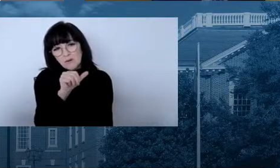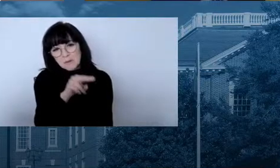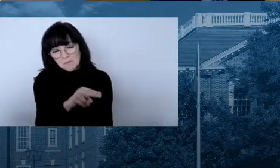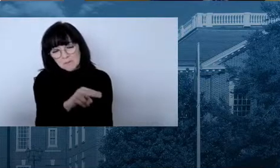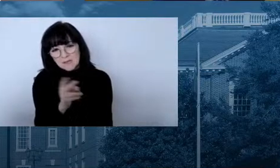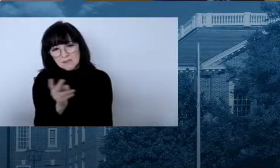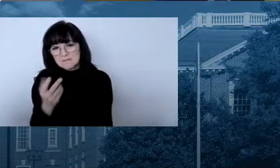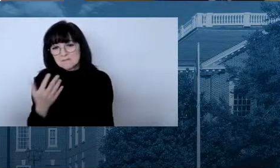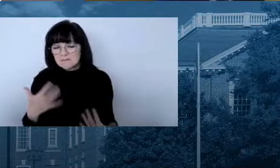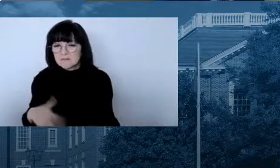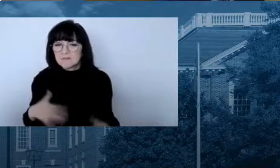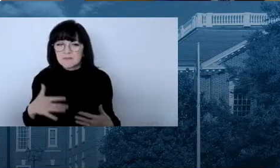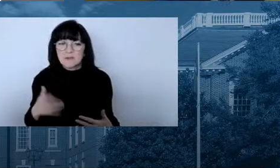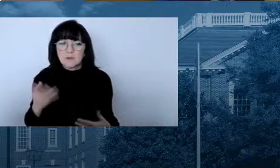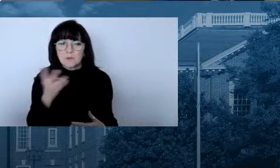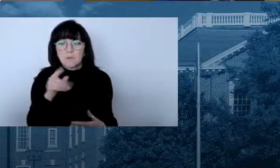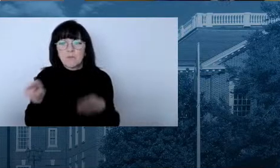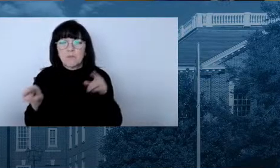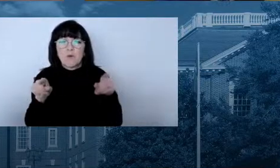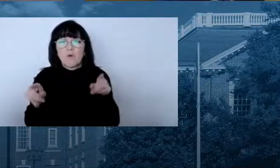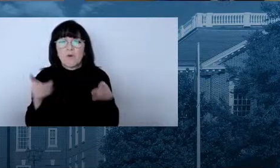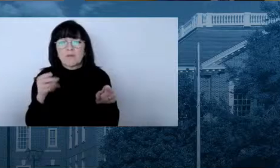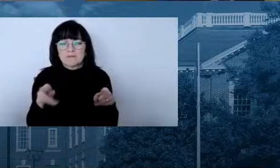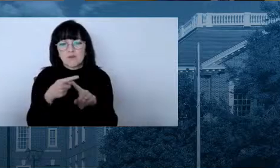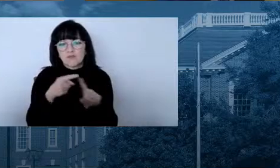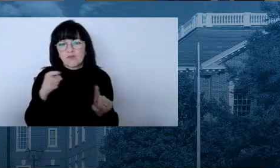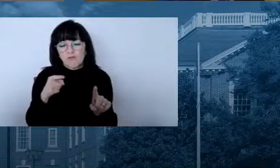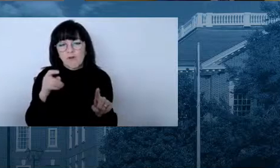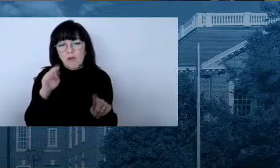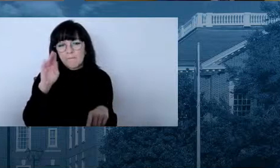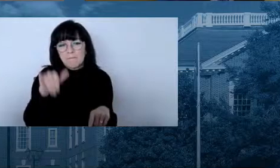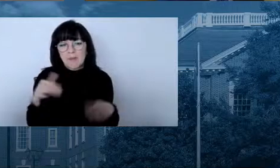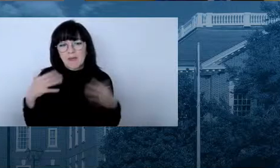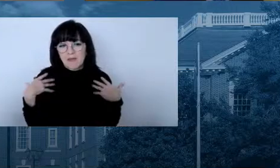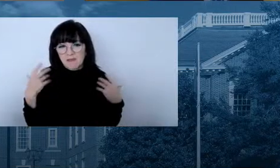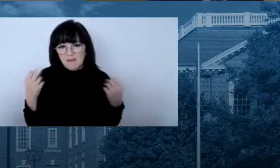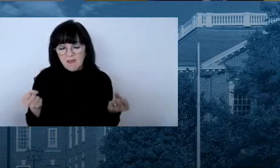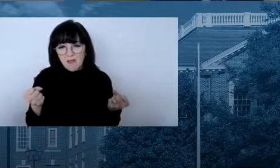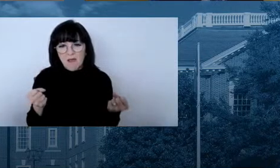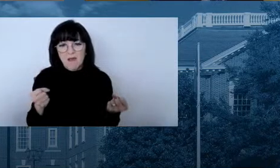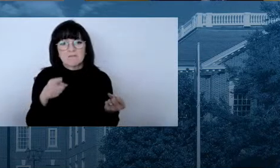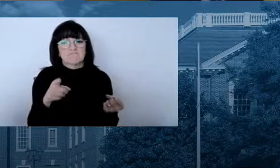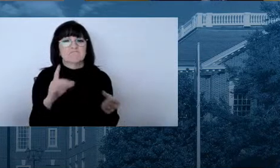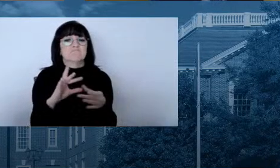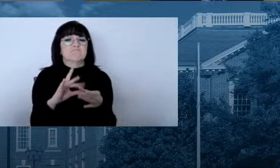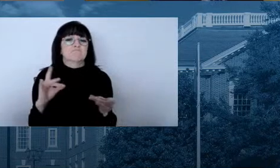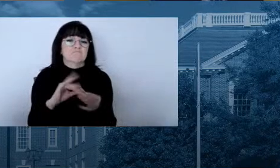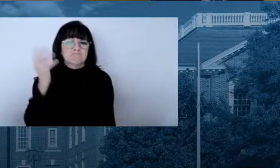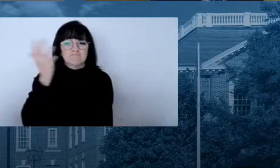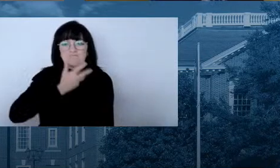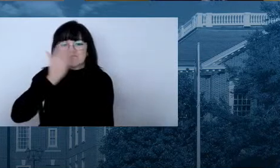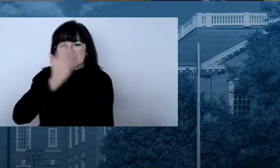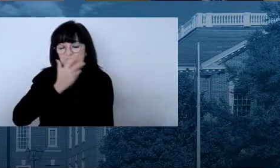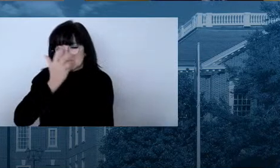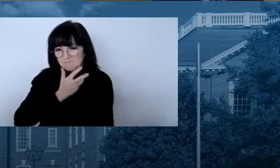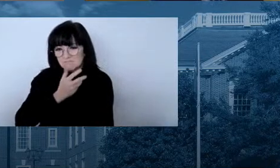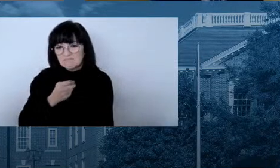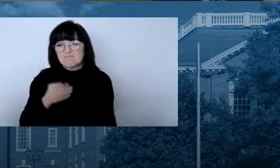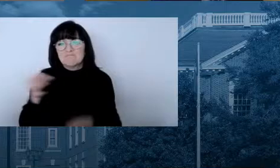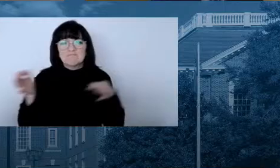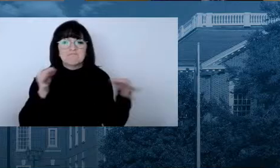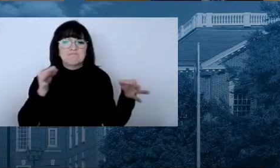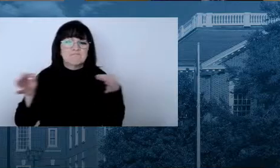the challenges that you're facing there at Bay Health and your campuses in Central Delaware and Lower Delaware.